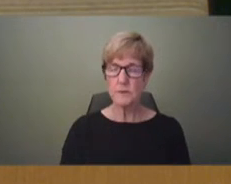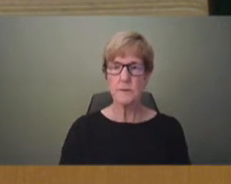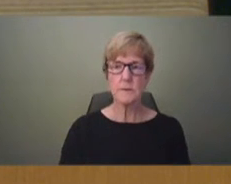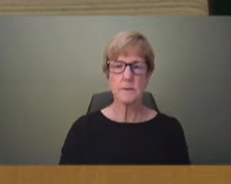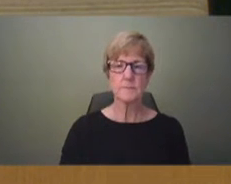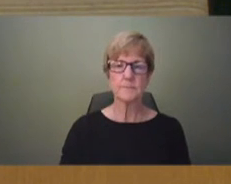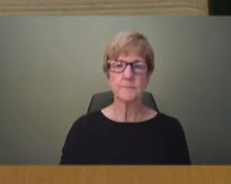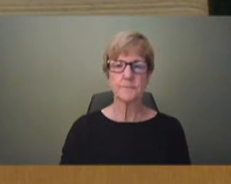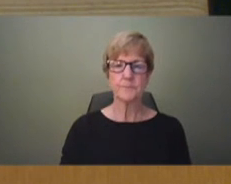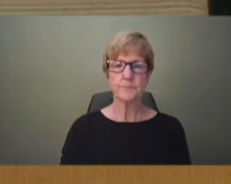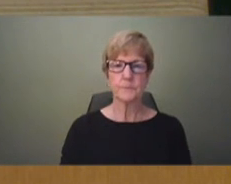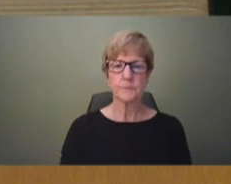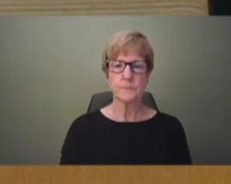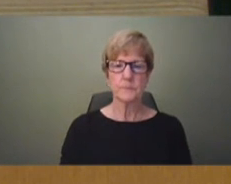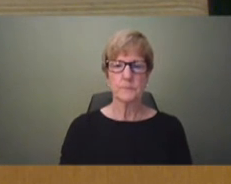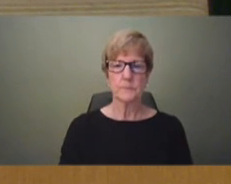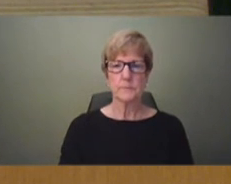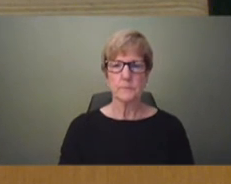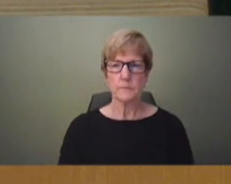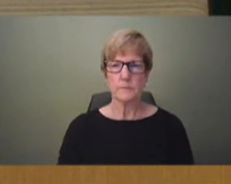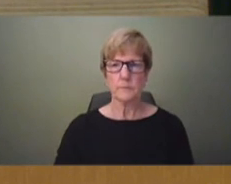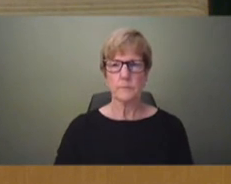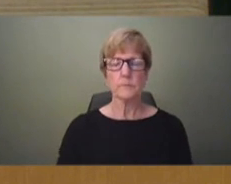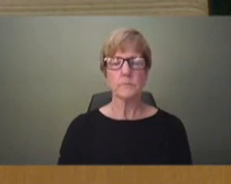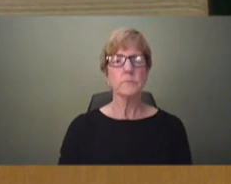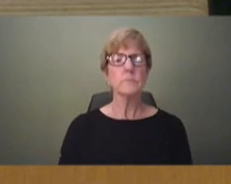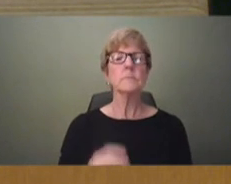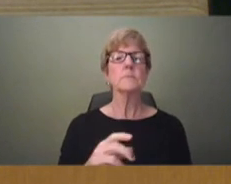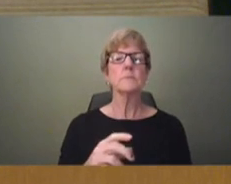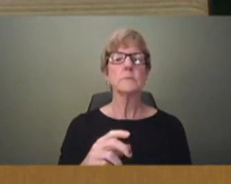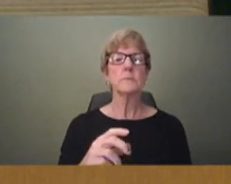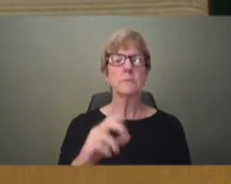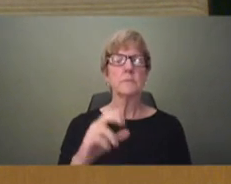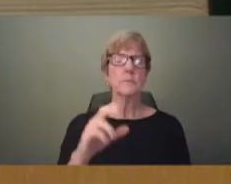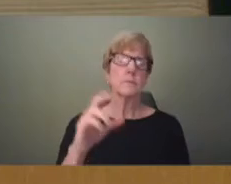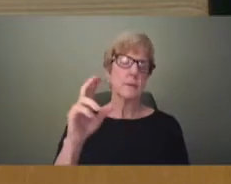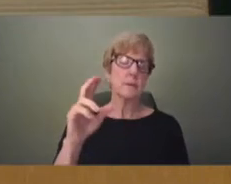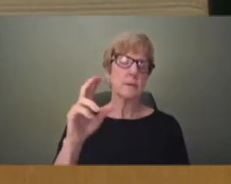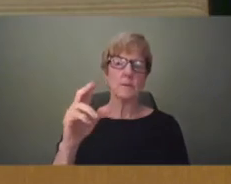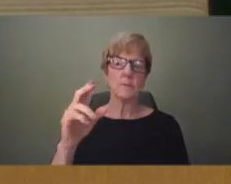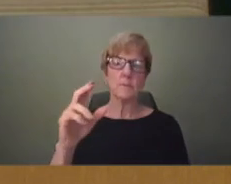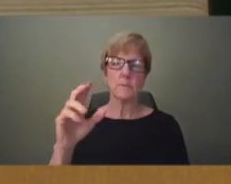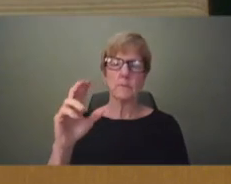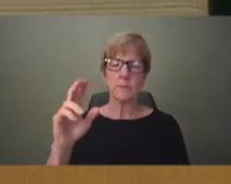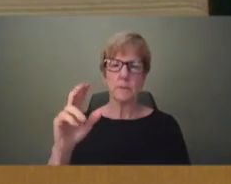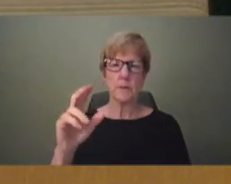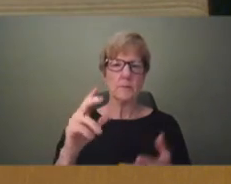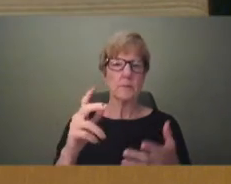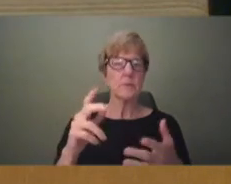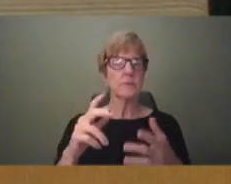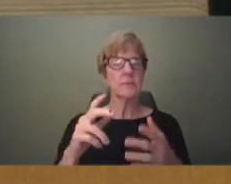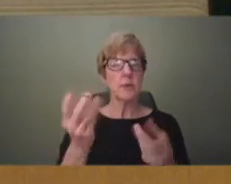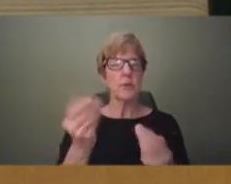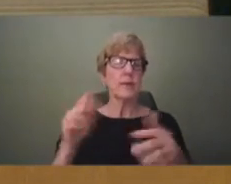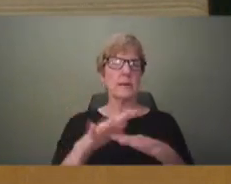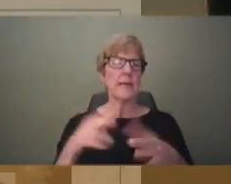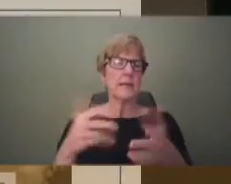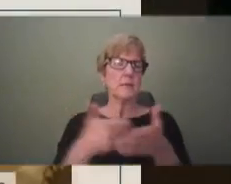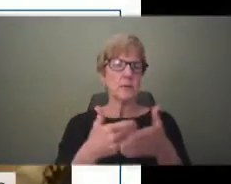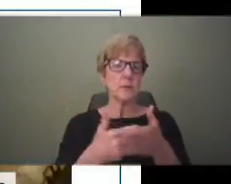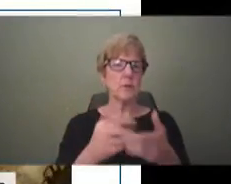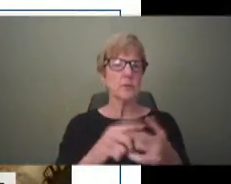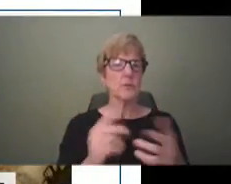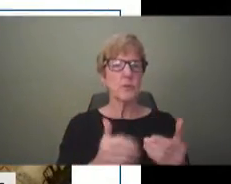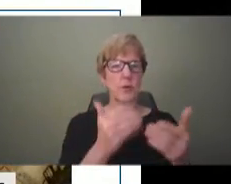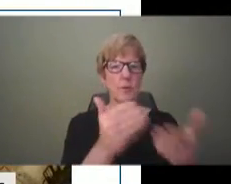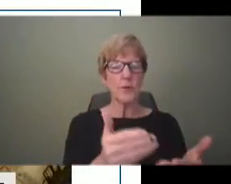sually it's it's a resoning from Tod NC to UC for Parcels in close proximity to to the proposed Rampart